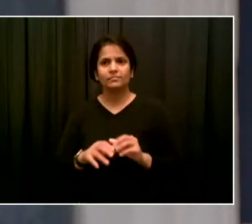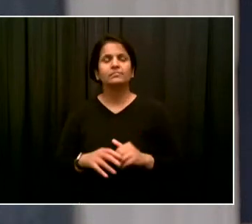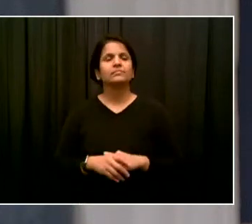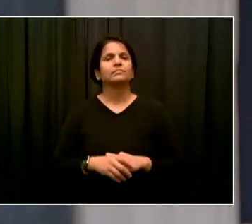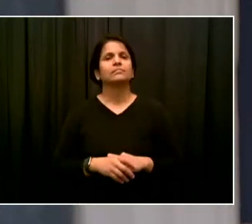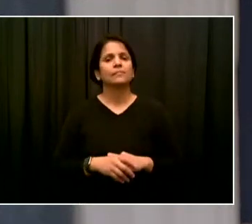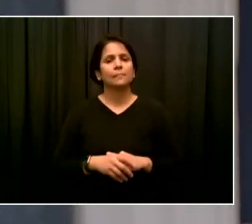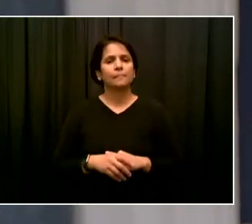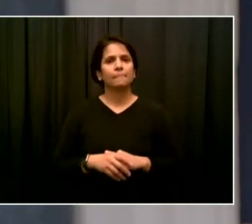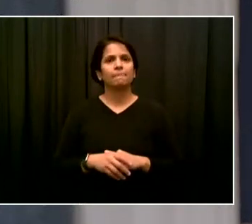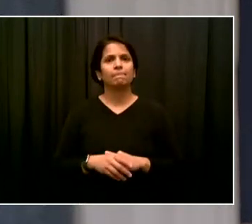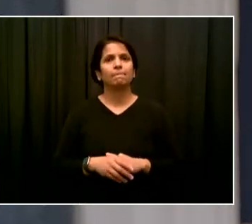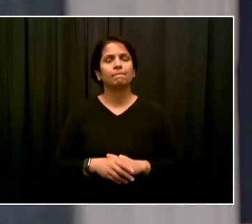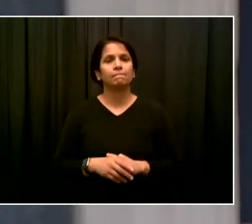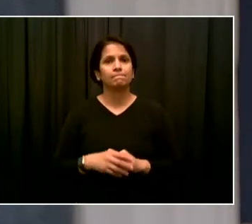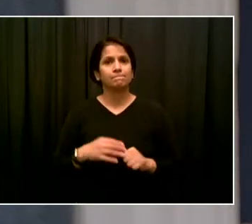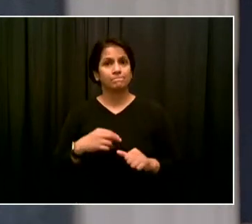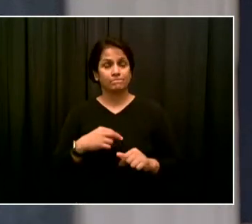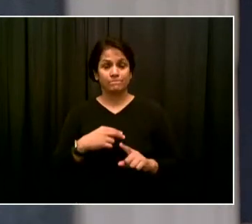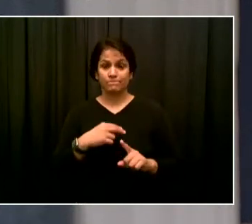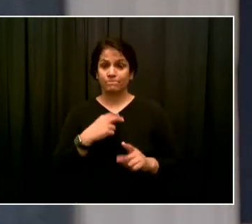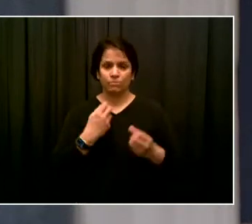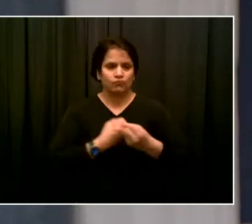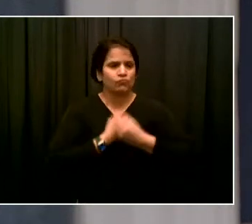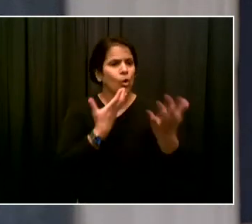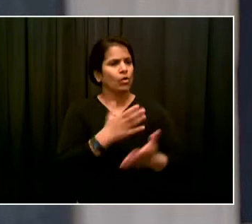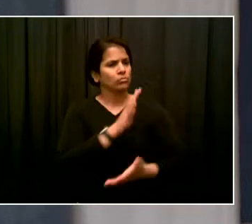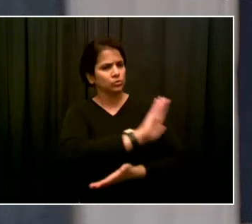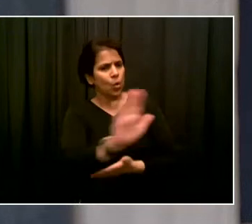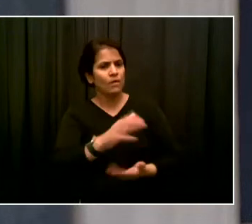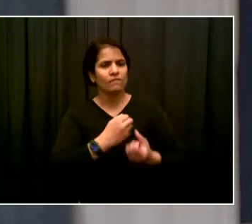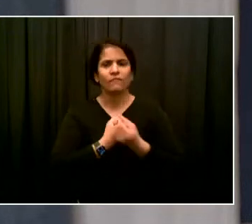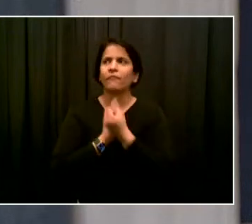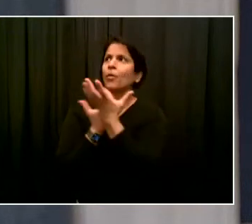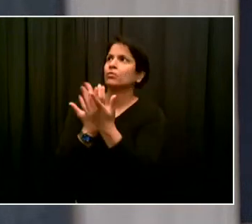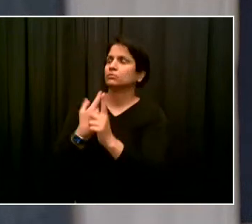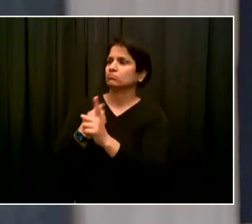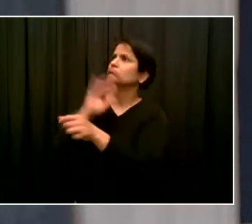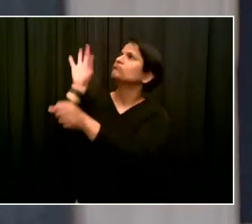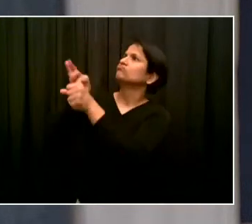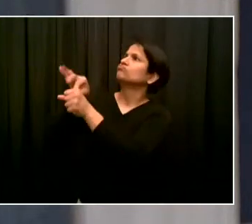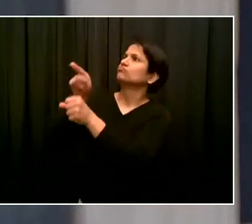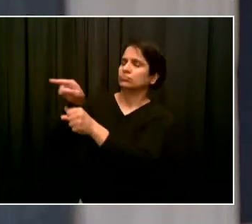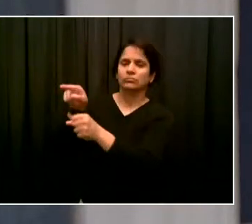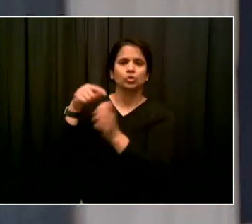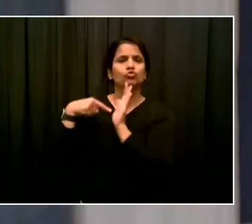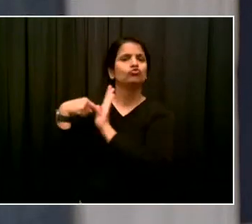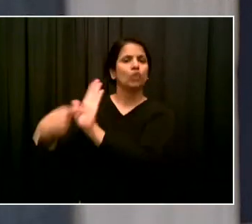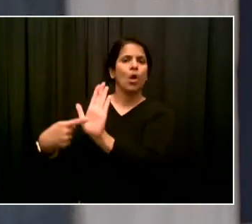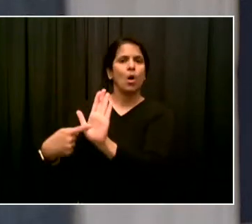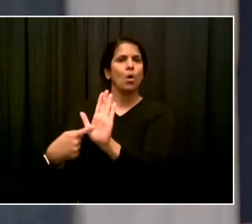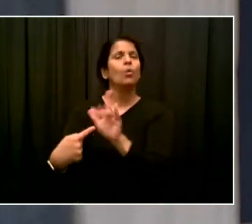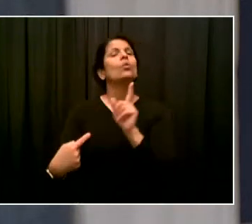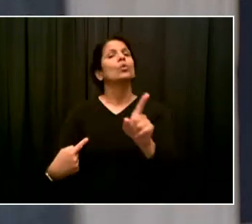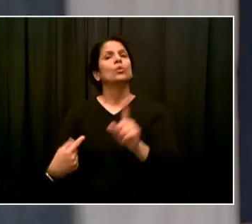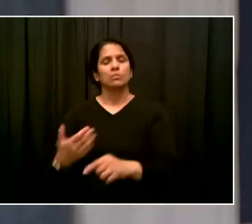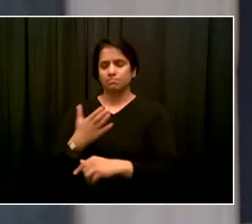your voice matters. Knowing that your right to vote is something sacred in New York City.